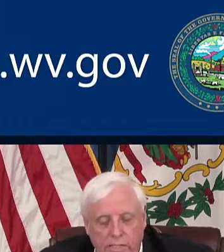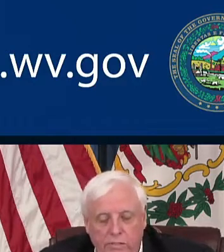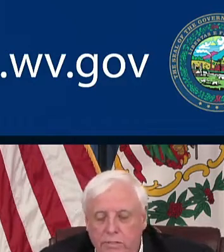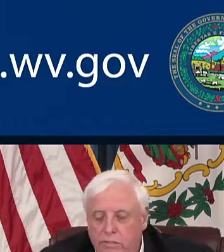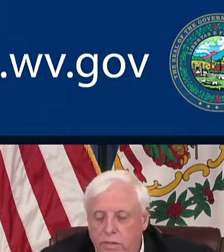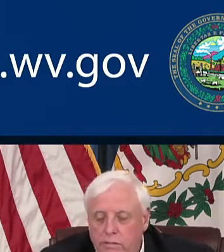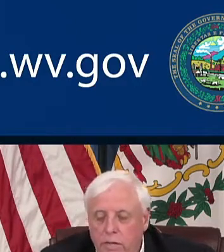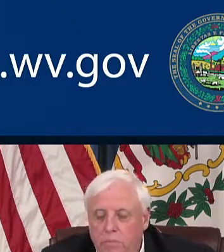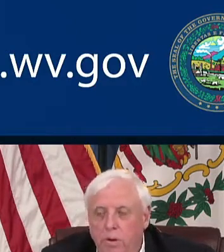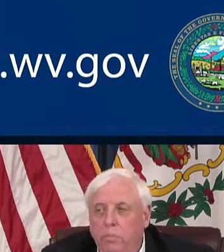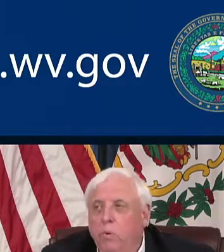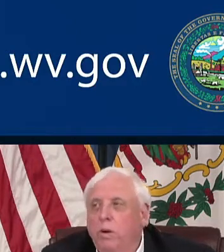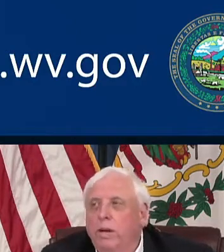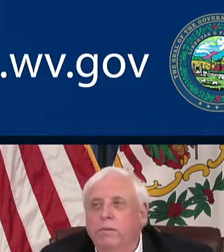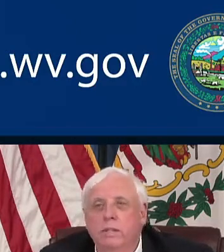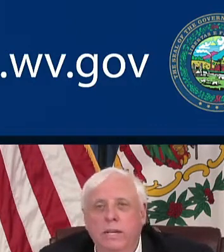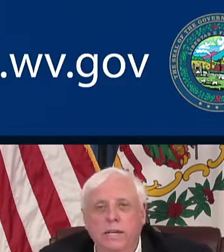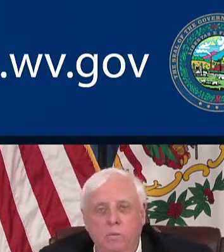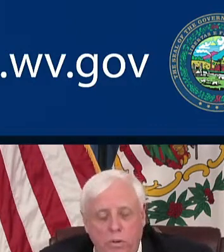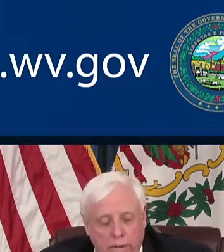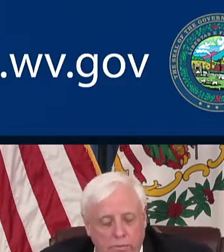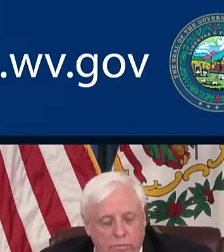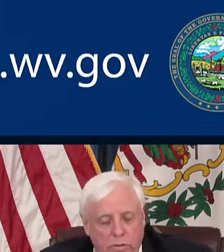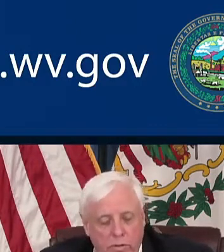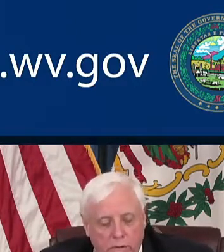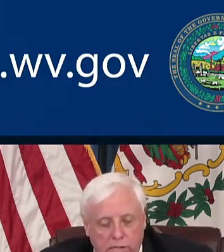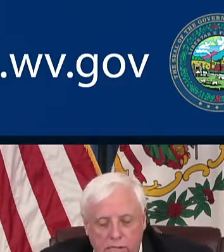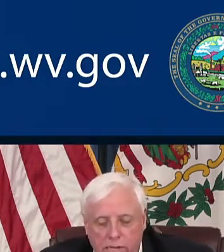our census that it's up on the board and everything, and we